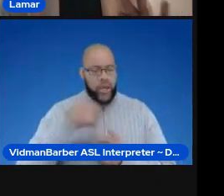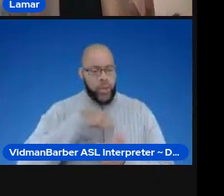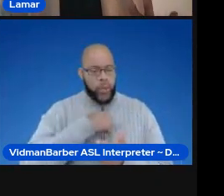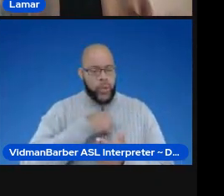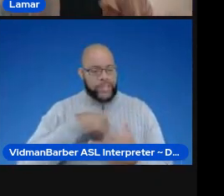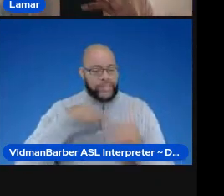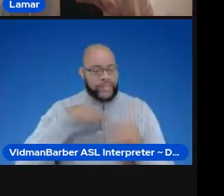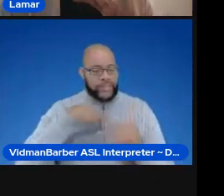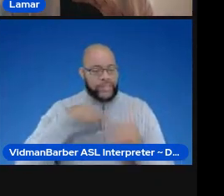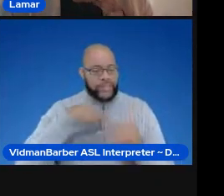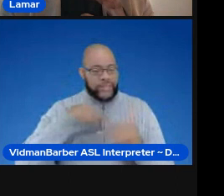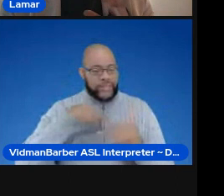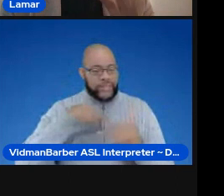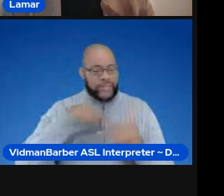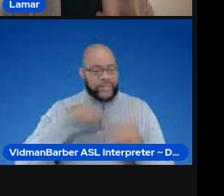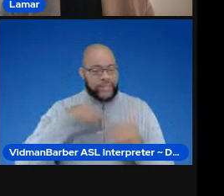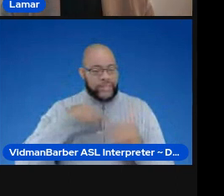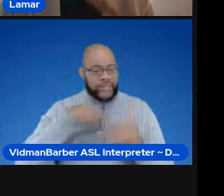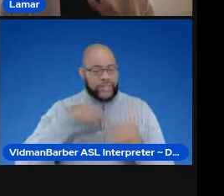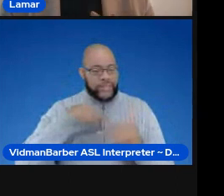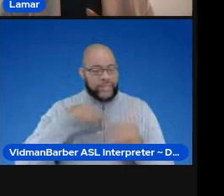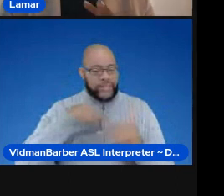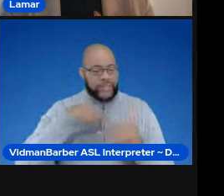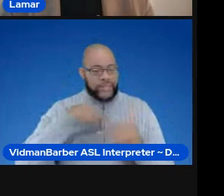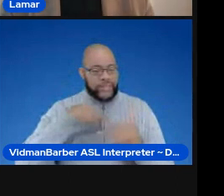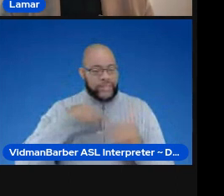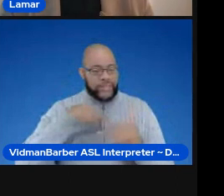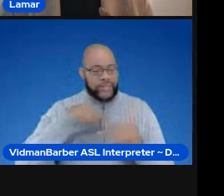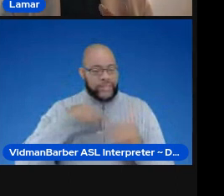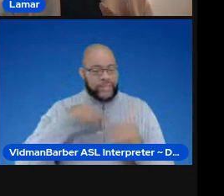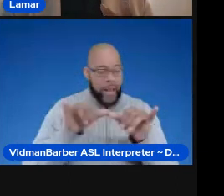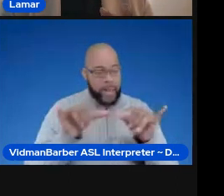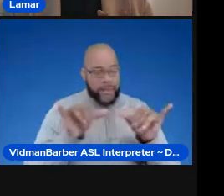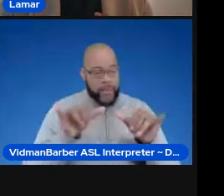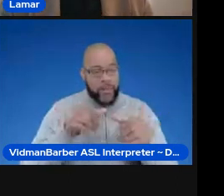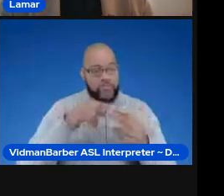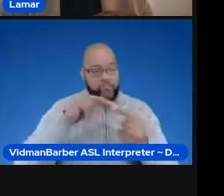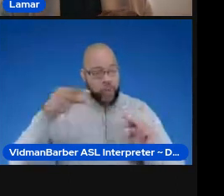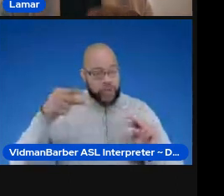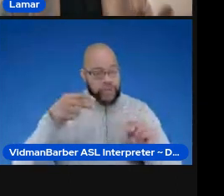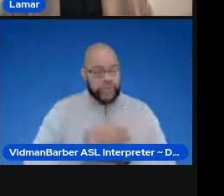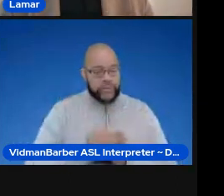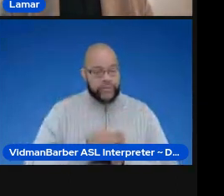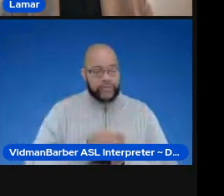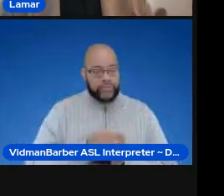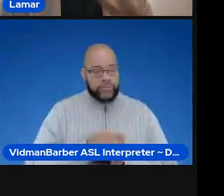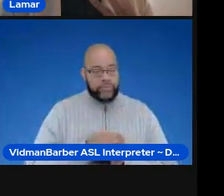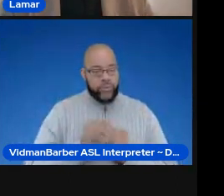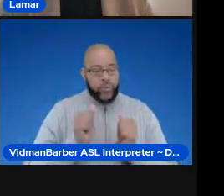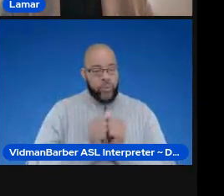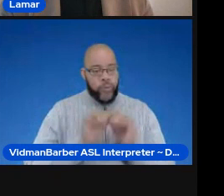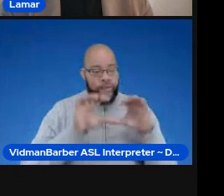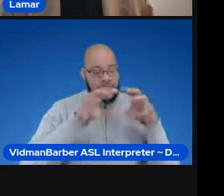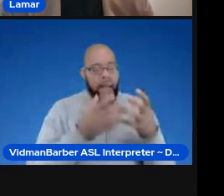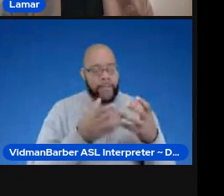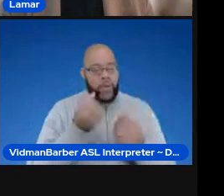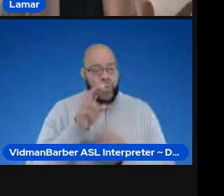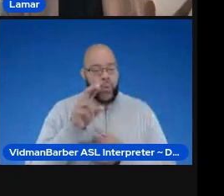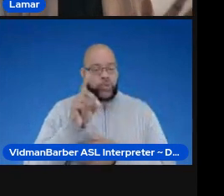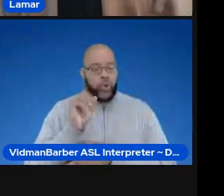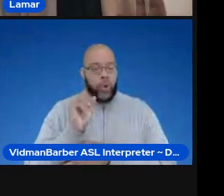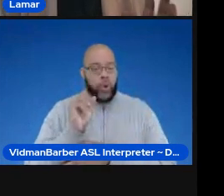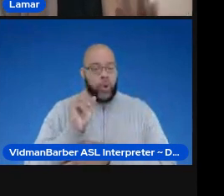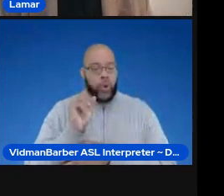find any homologous or similar protein with families or domains. So